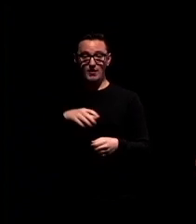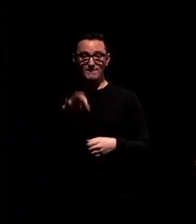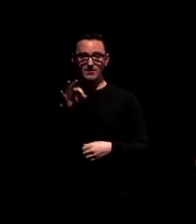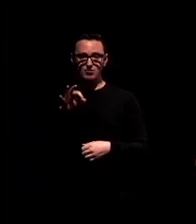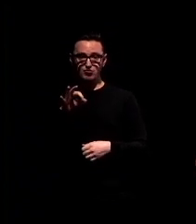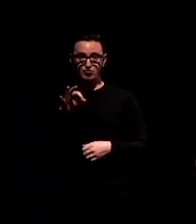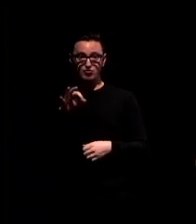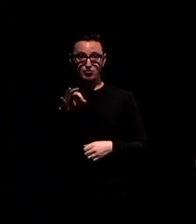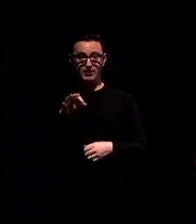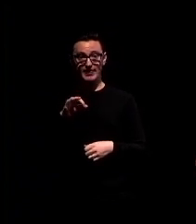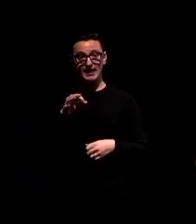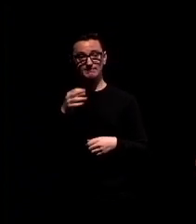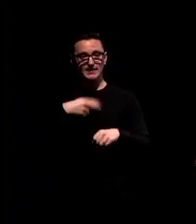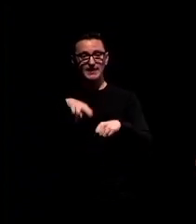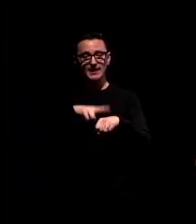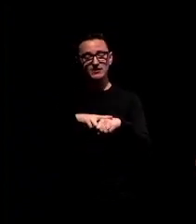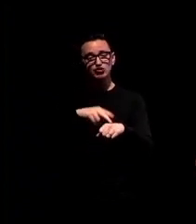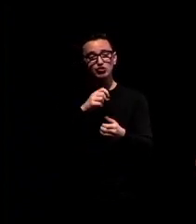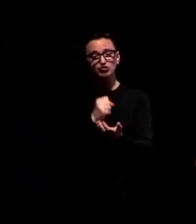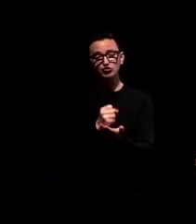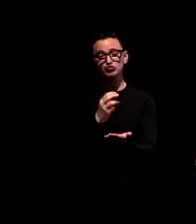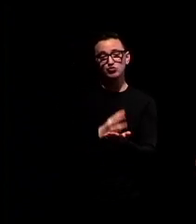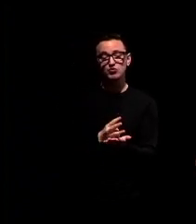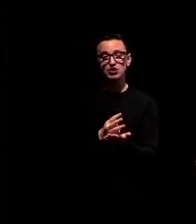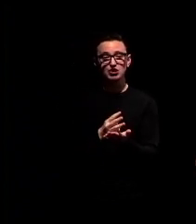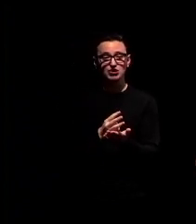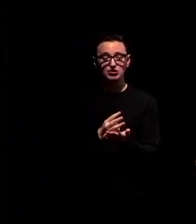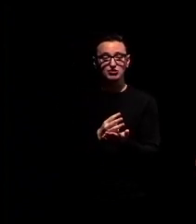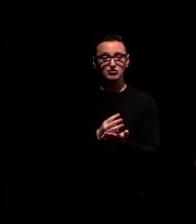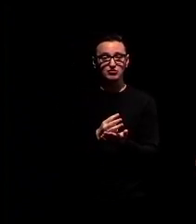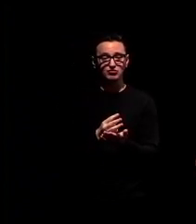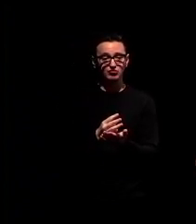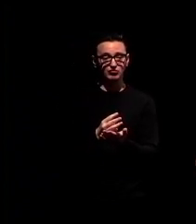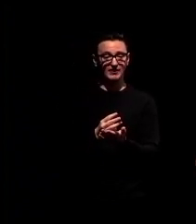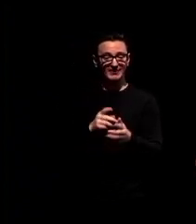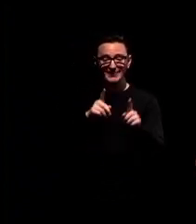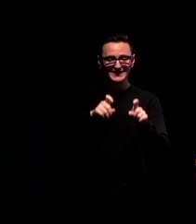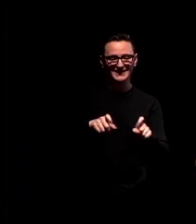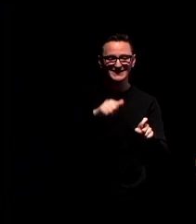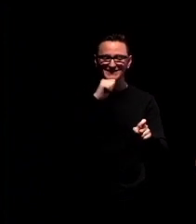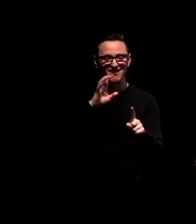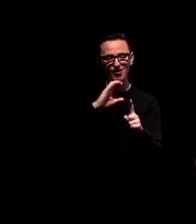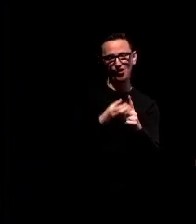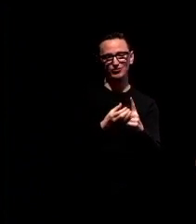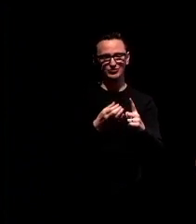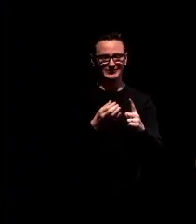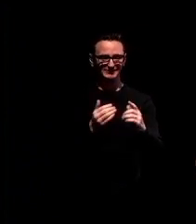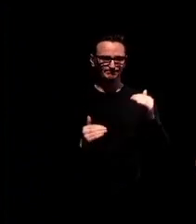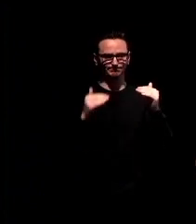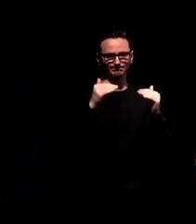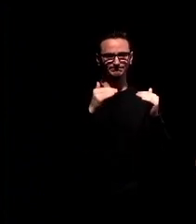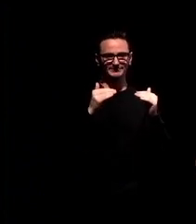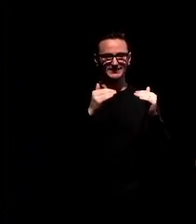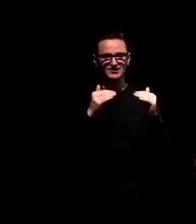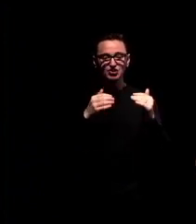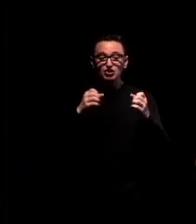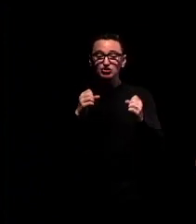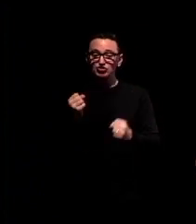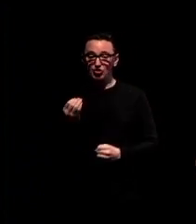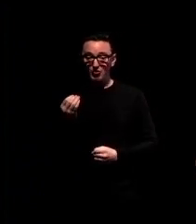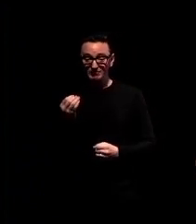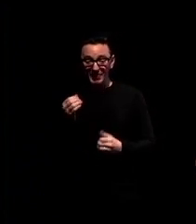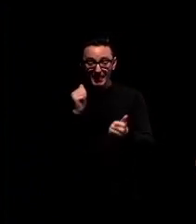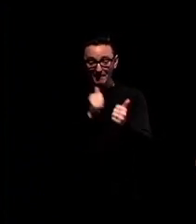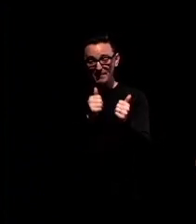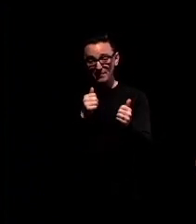of Social Work actually looked at that the tests aren't culturally informed, and we see great disparities in who passes the test. And I don't think